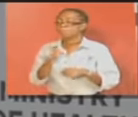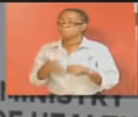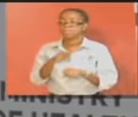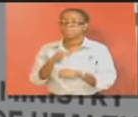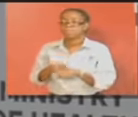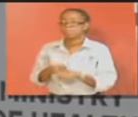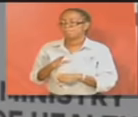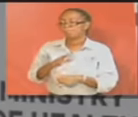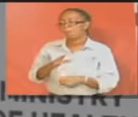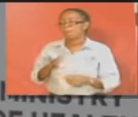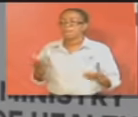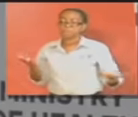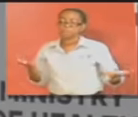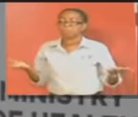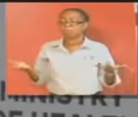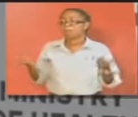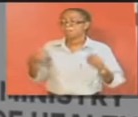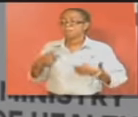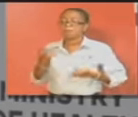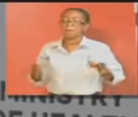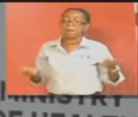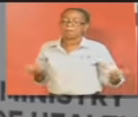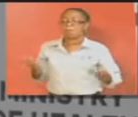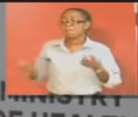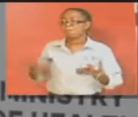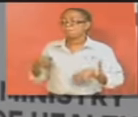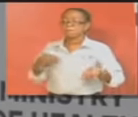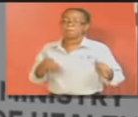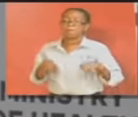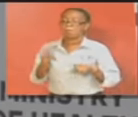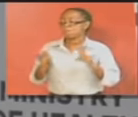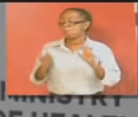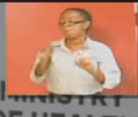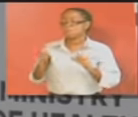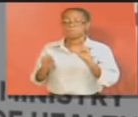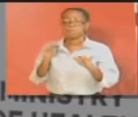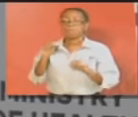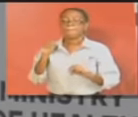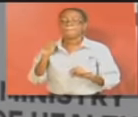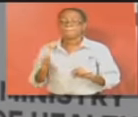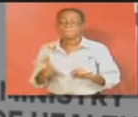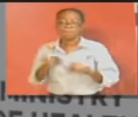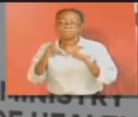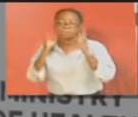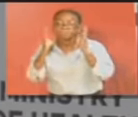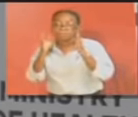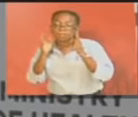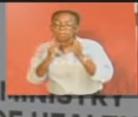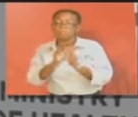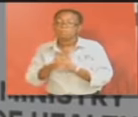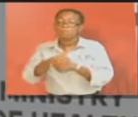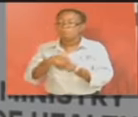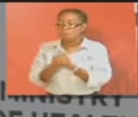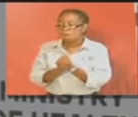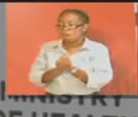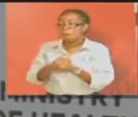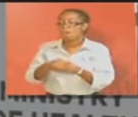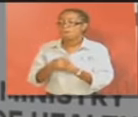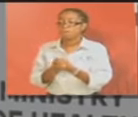the enhanced public health safety guidelines of washing our hands, watching our distance, and wearing our masks.